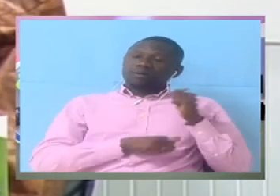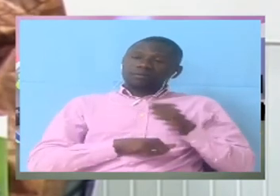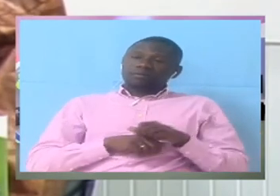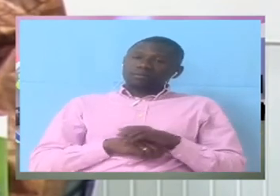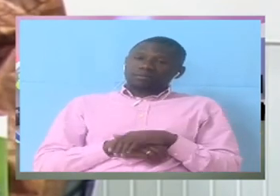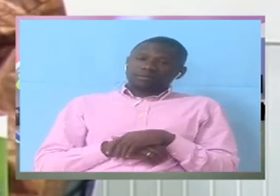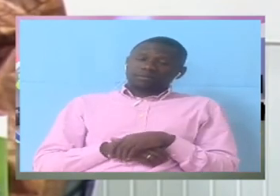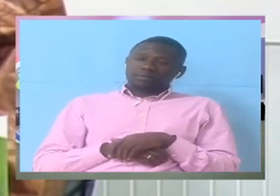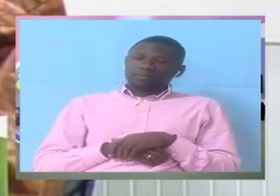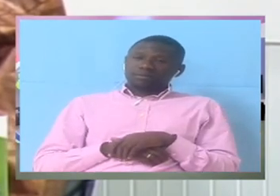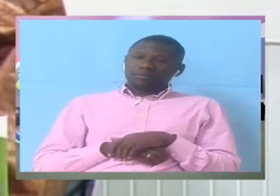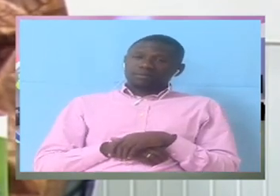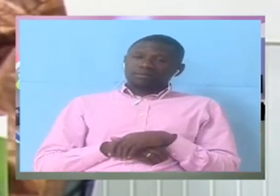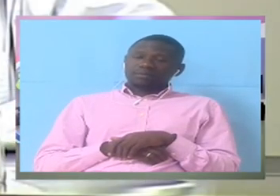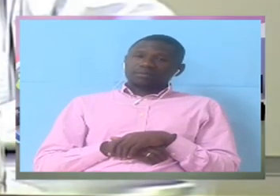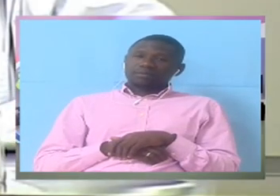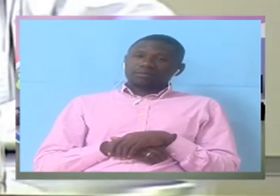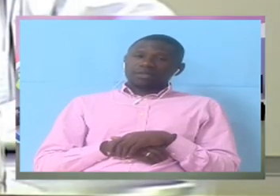hands.